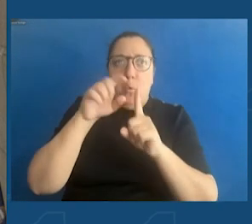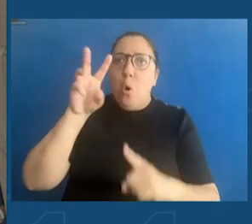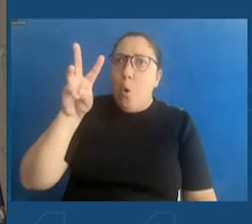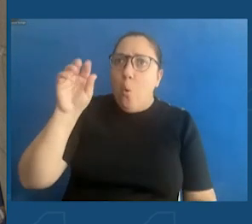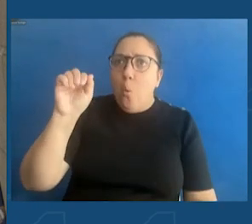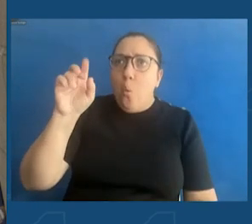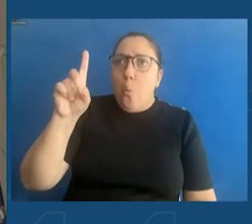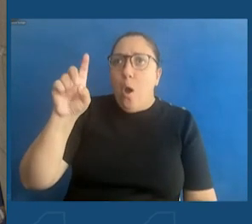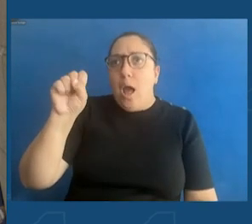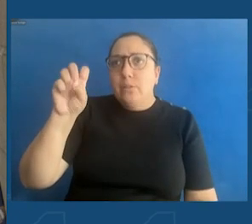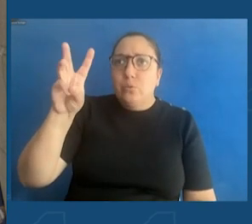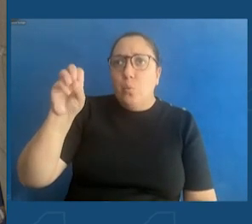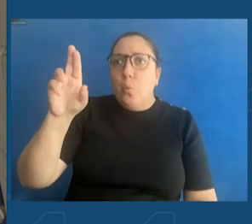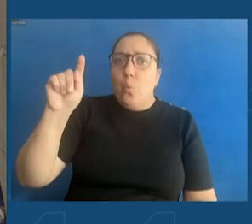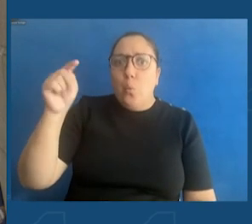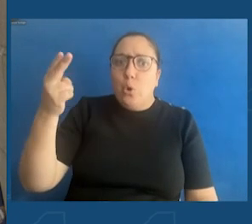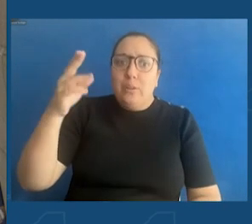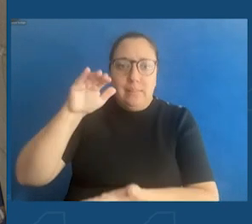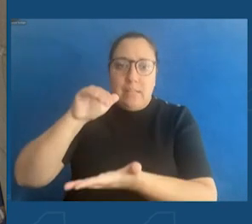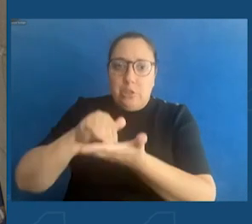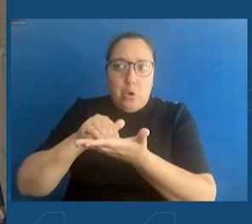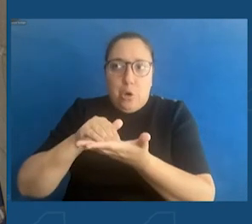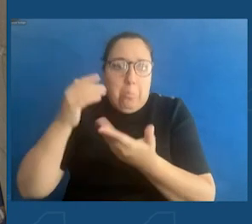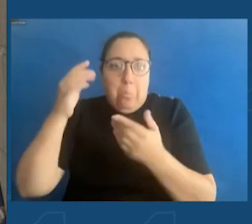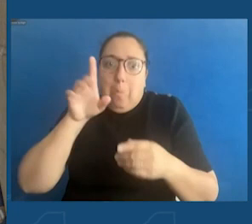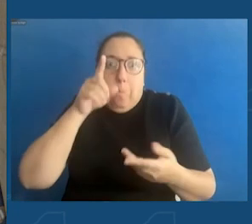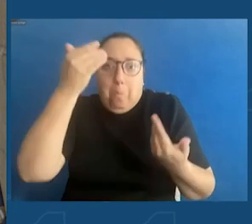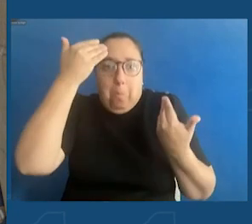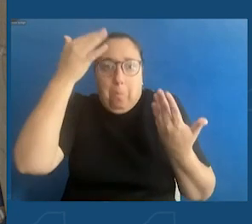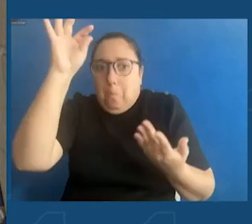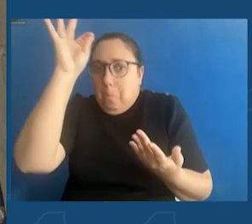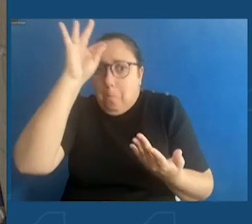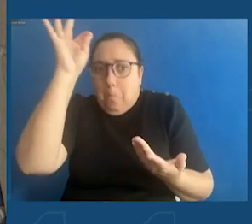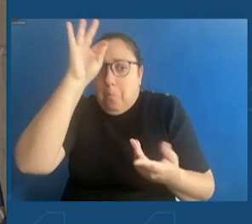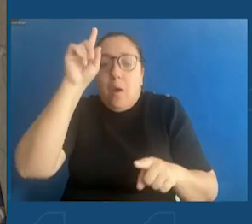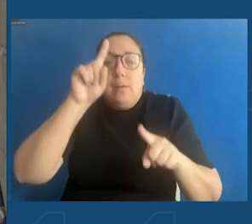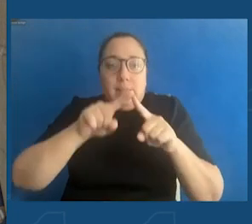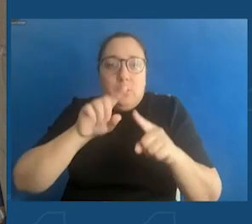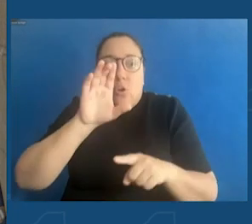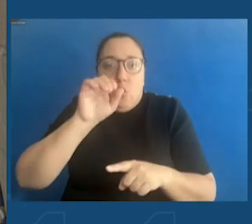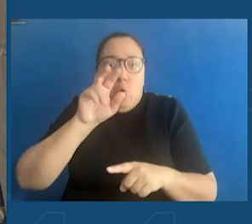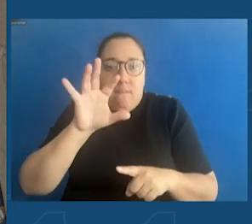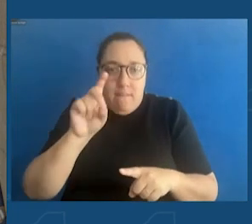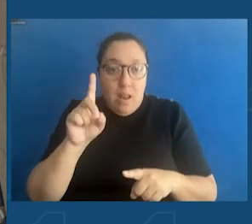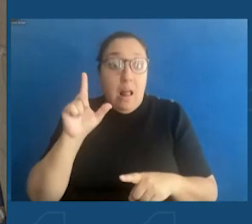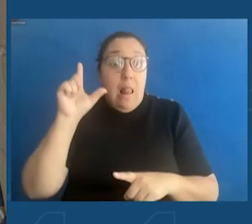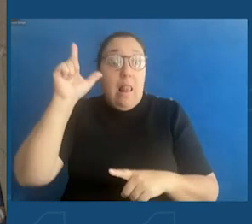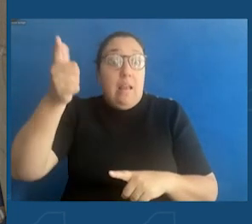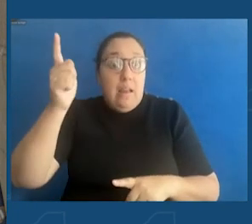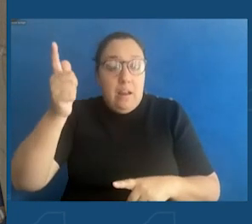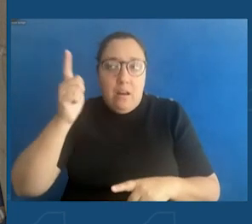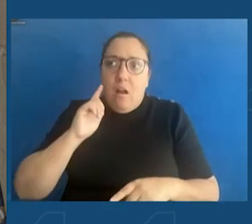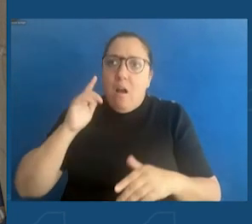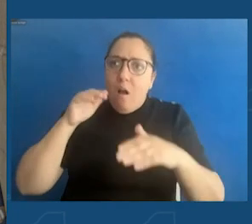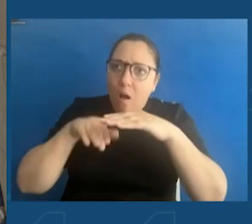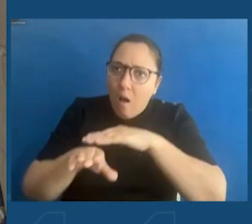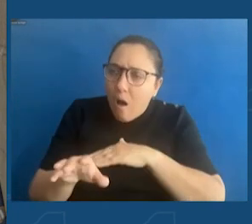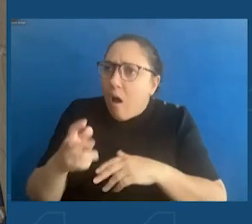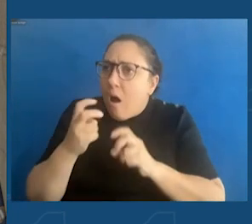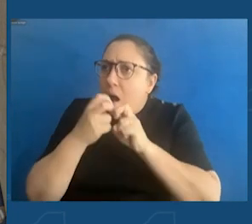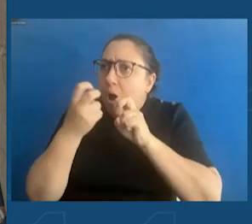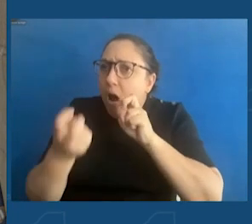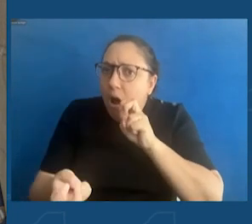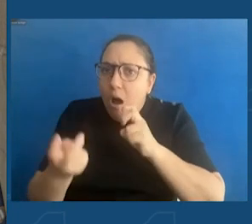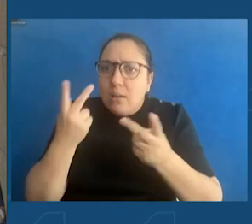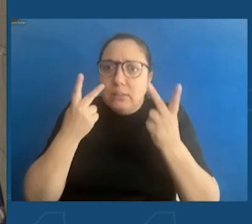until the pandemic hit. And we realized that there are people, and I've walked through there during the pandemic and afterward, and I was so in awe of the